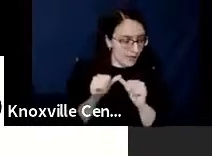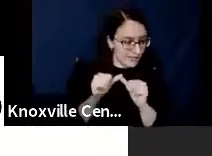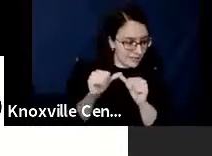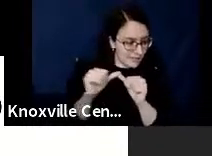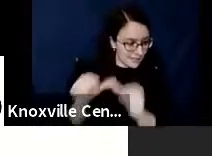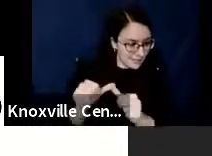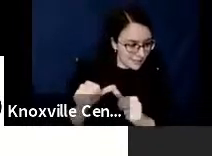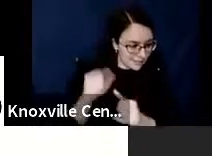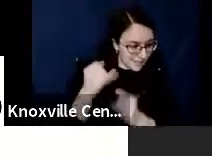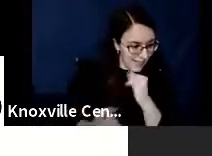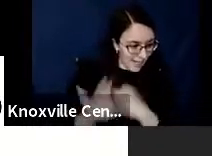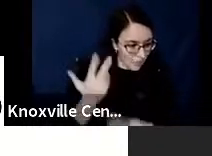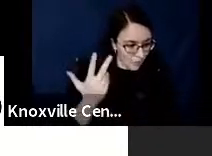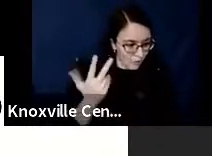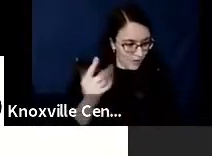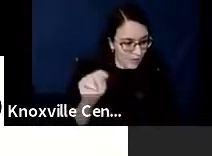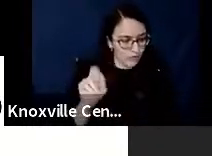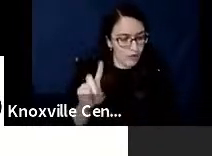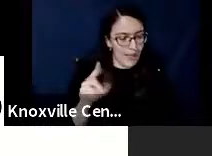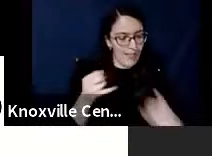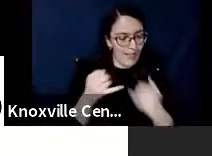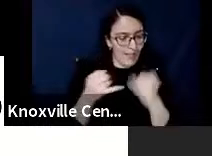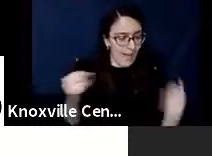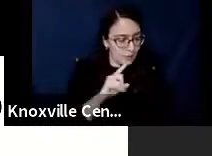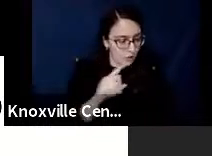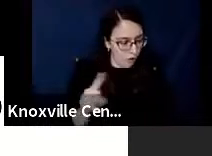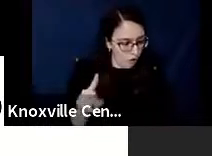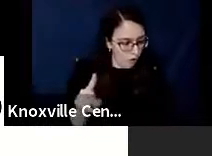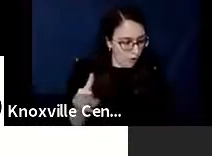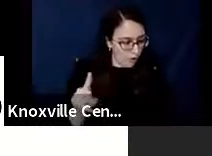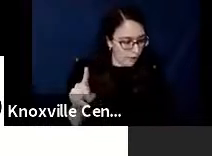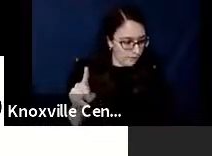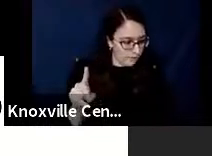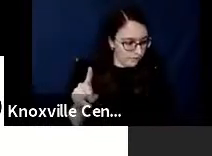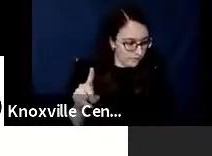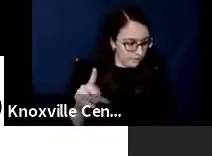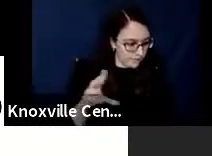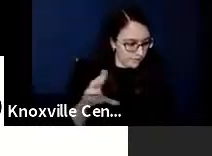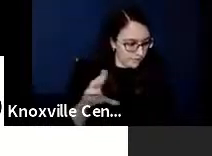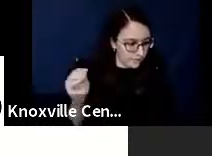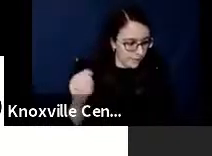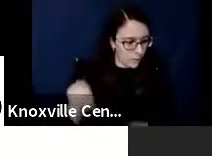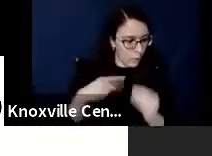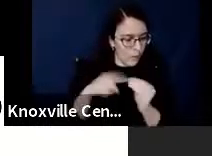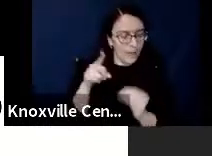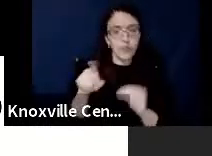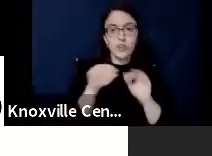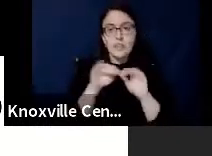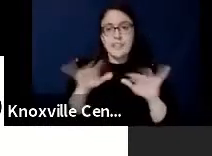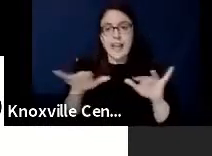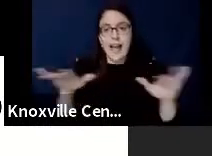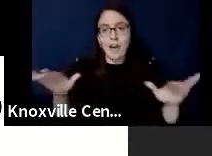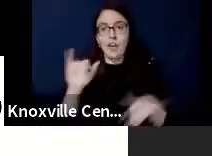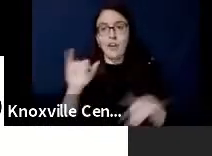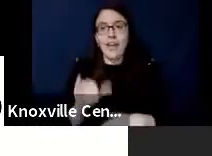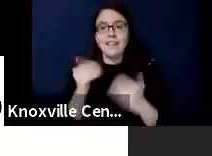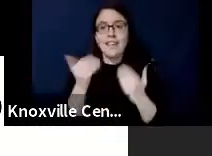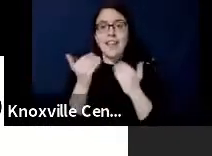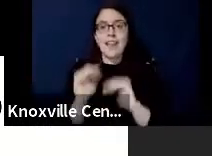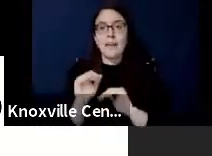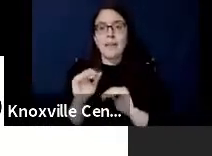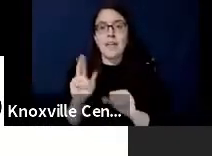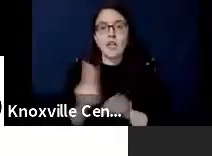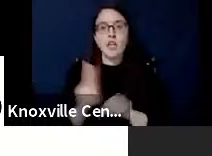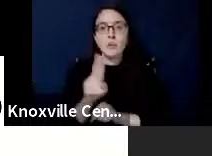three trend lines are. And what I've said before is that when it's scattering all over the place, this is a very limited utility. But when we start